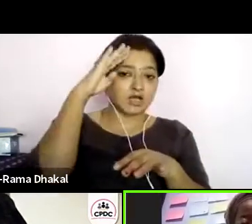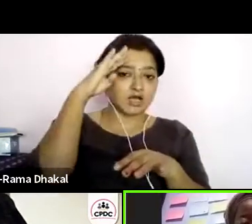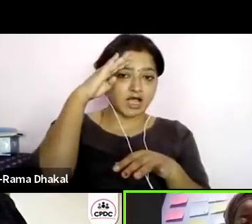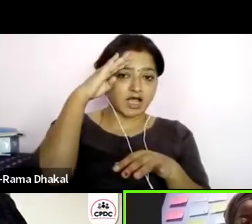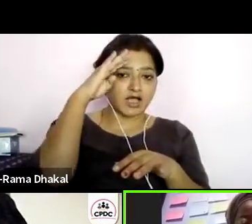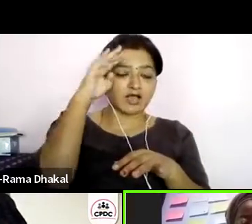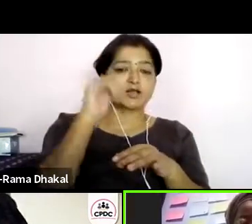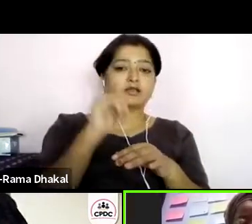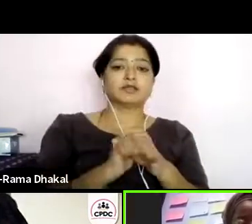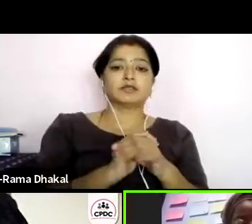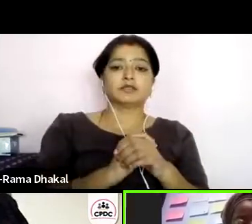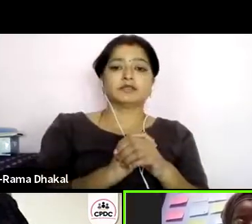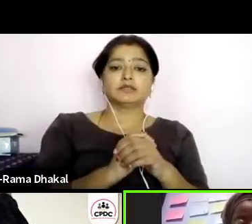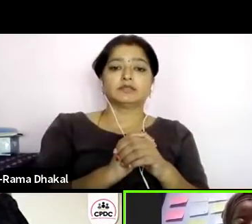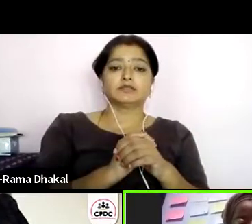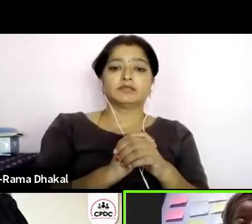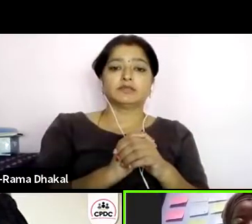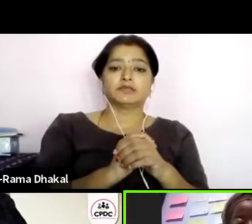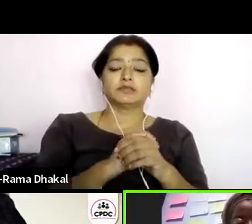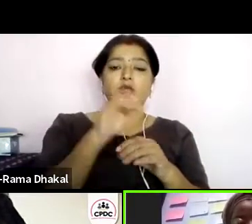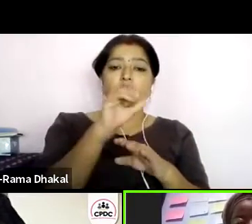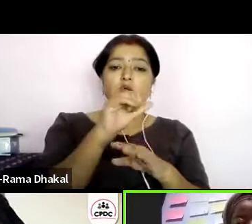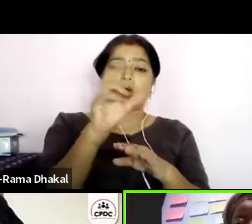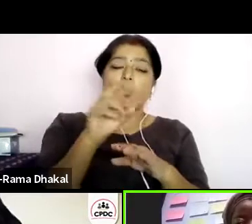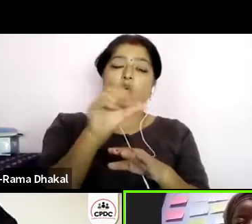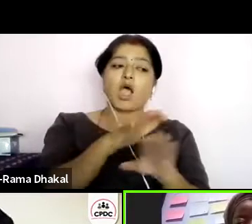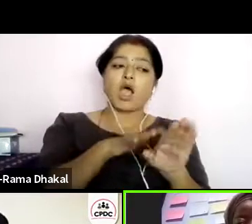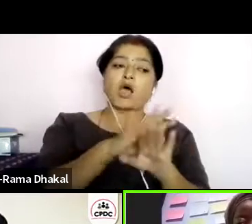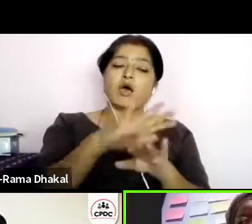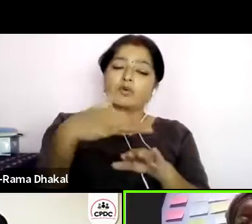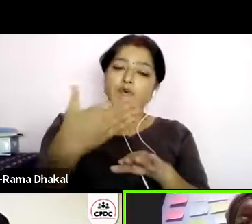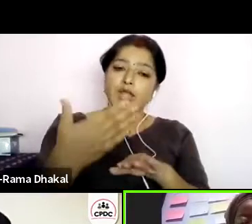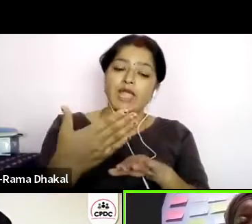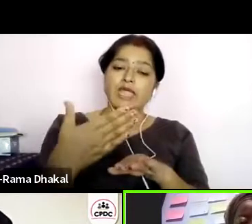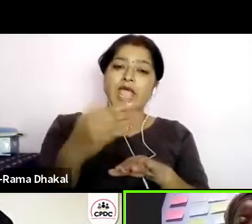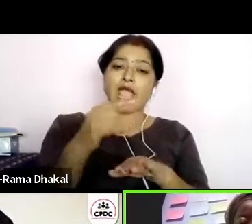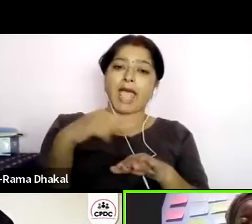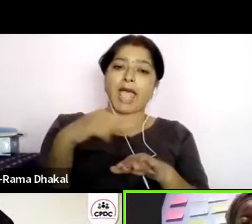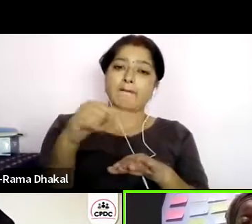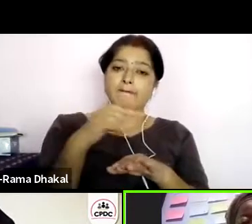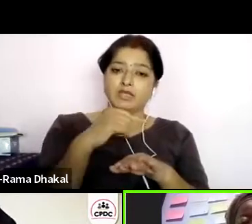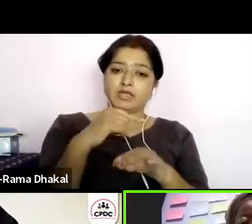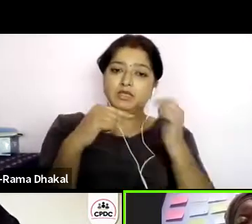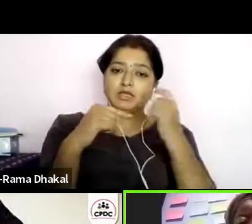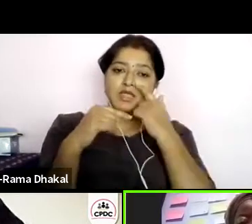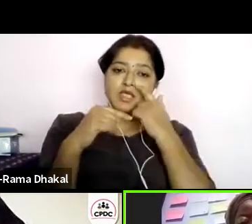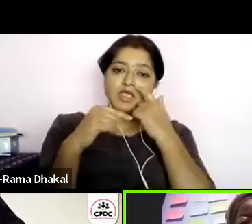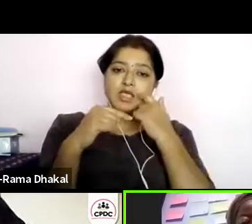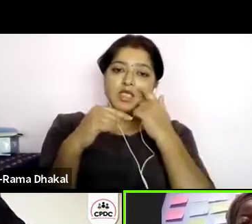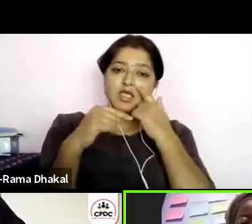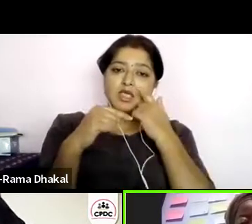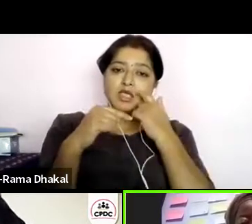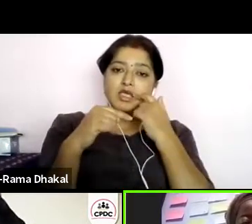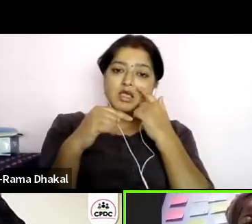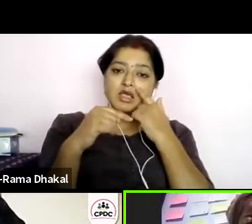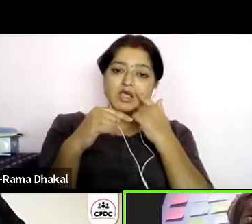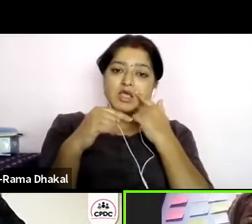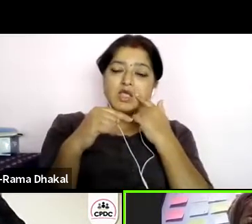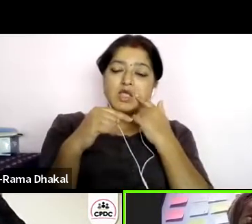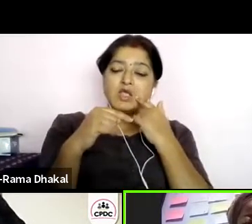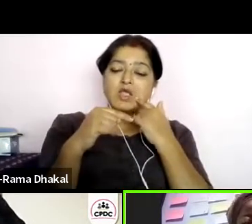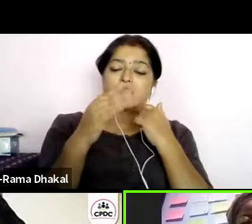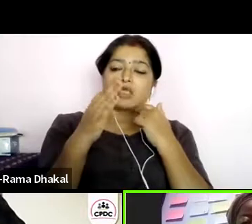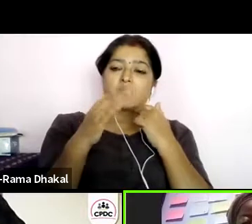our project, because them speaking their voices into our project we enable the community